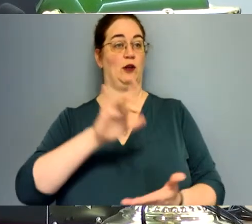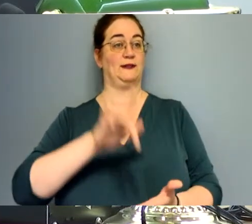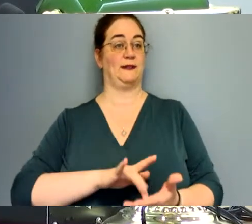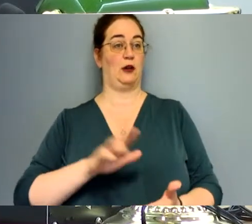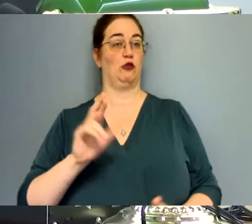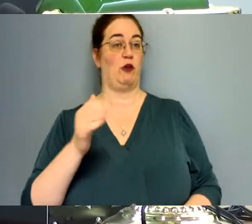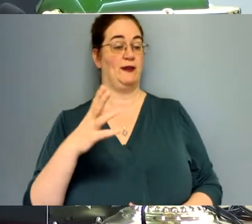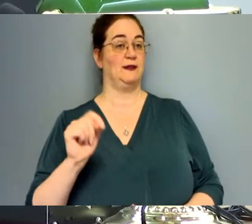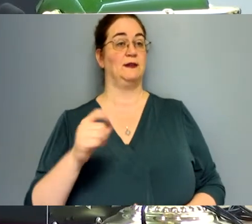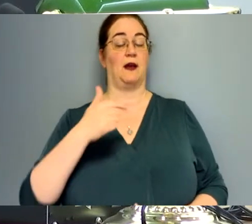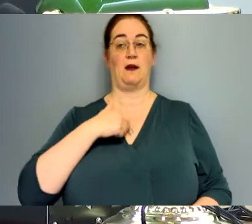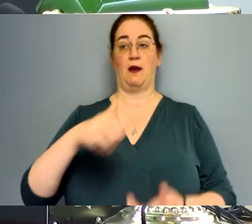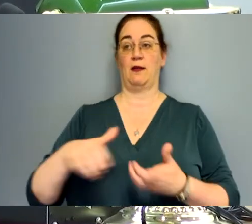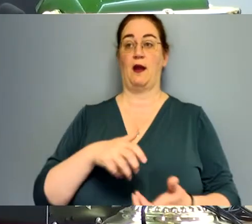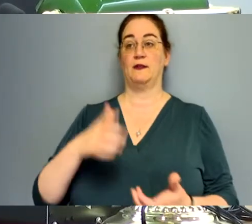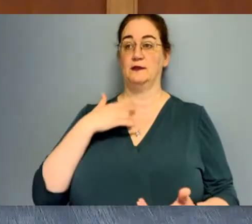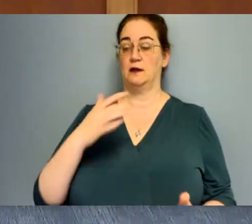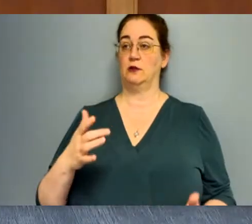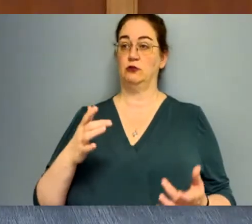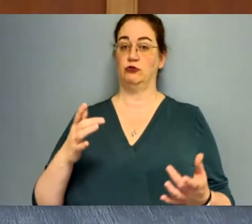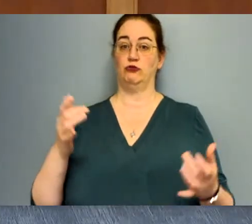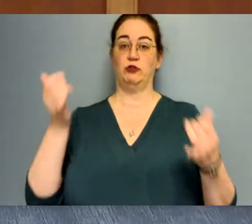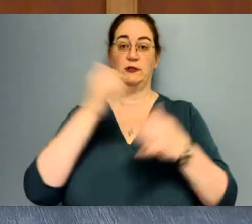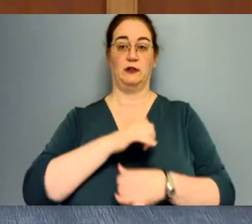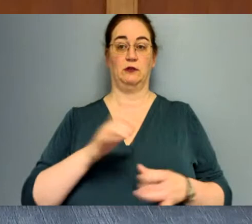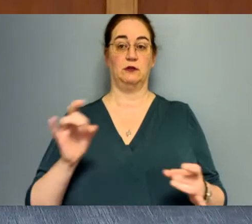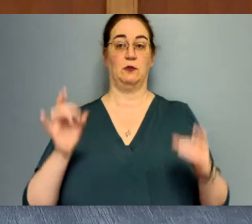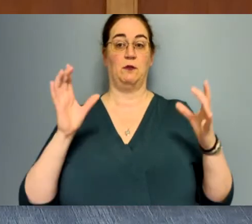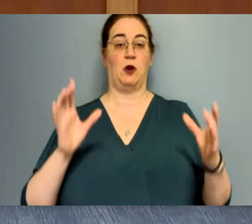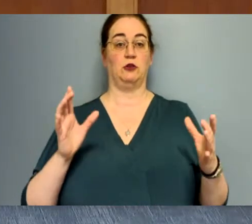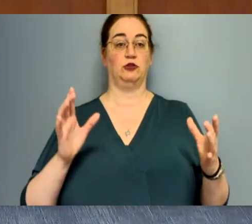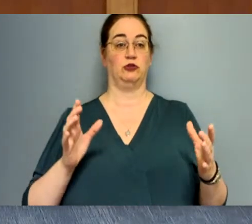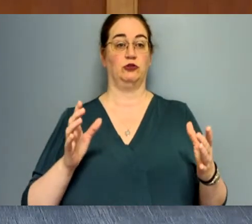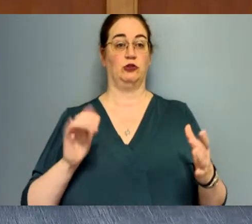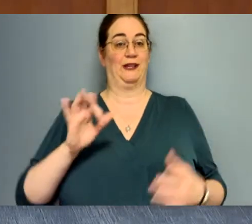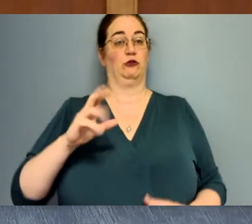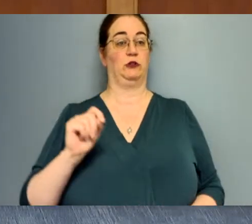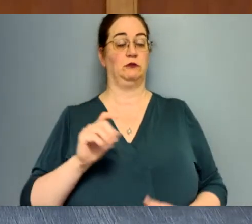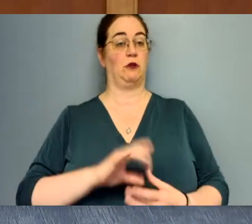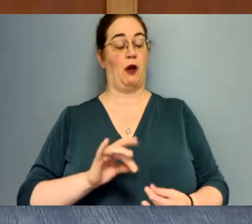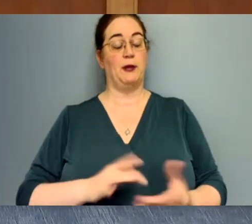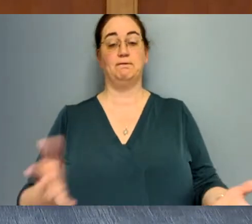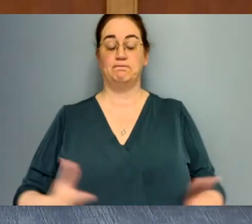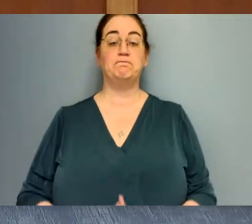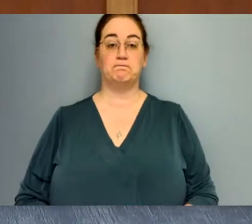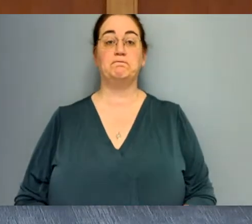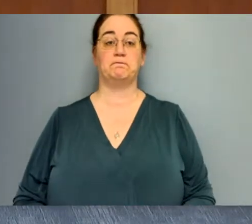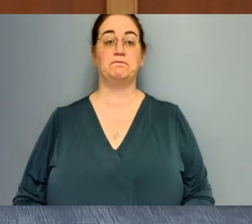that such ridiculous, preposterous, ignorant comment. So,